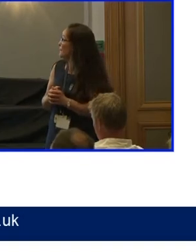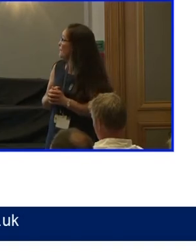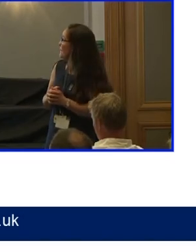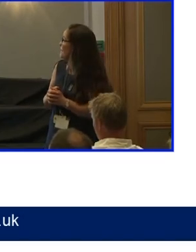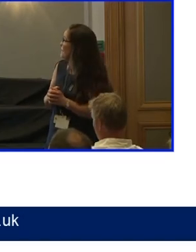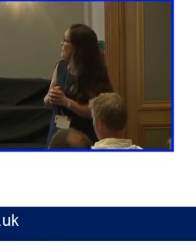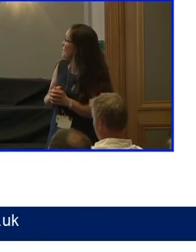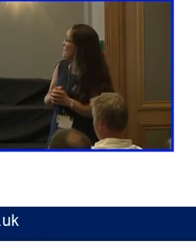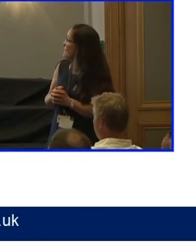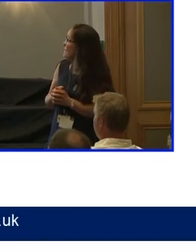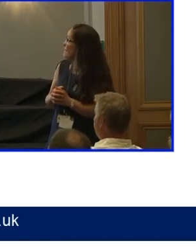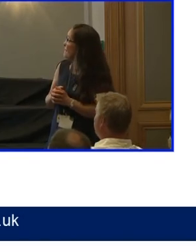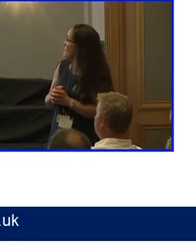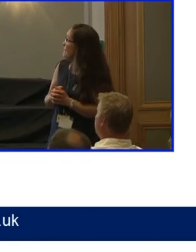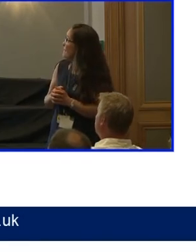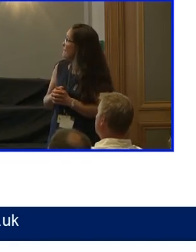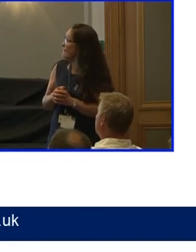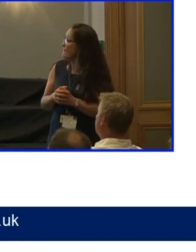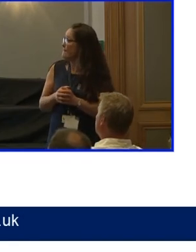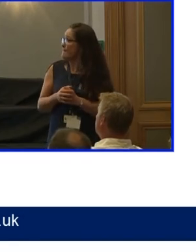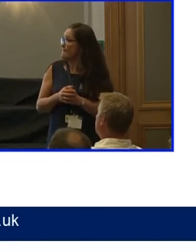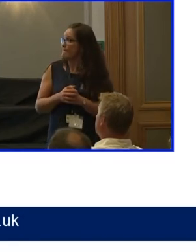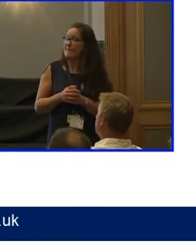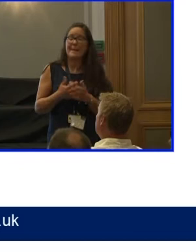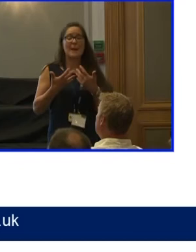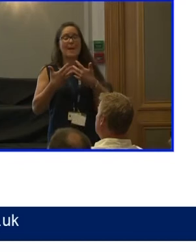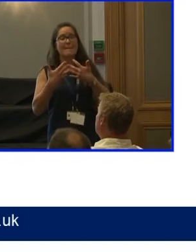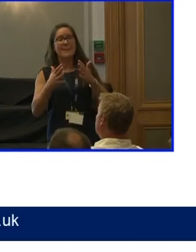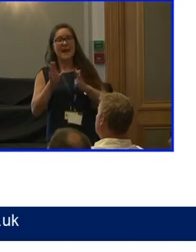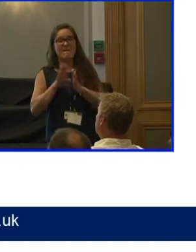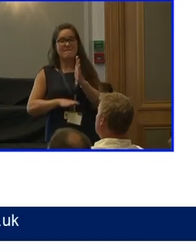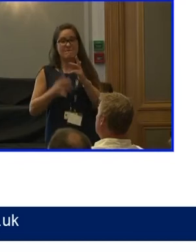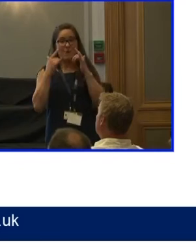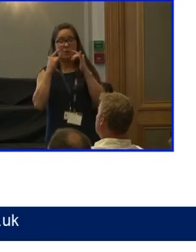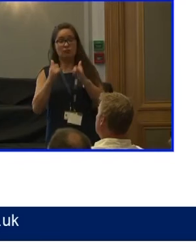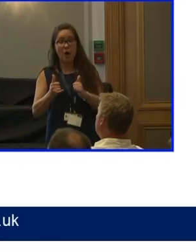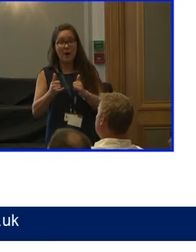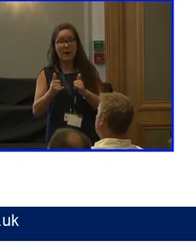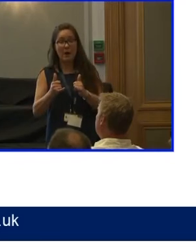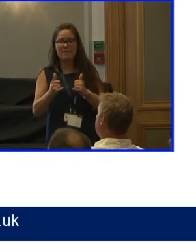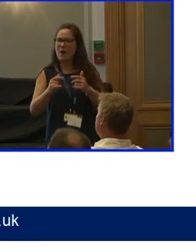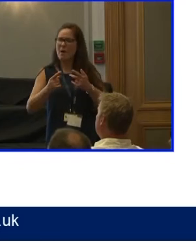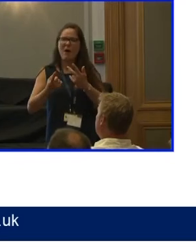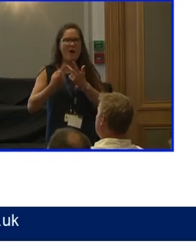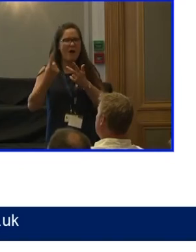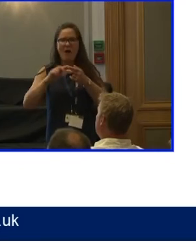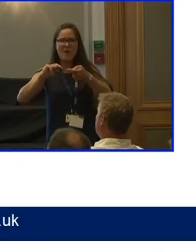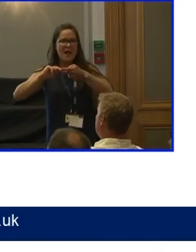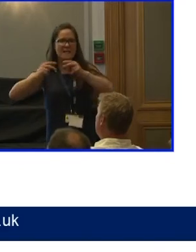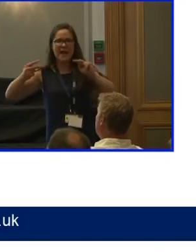And sort of since then, there's been a number of planned or ongoing treatment trials in different inherited diseases at different